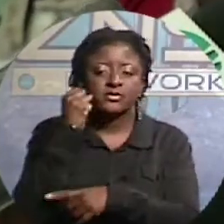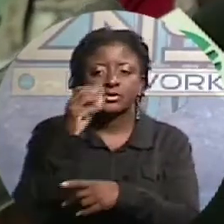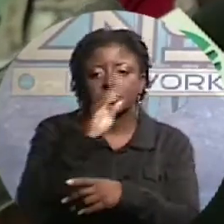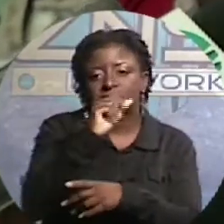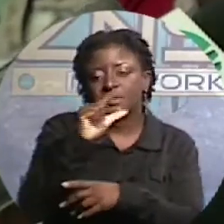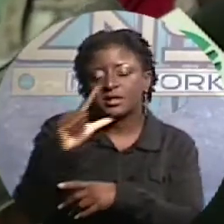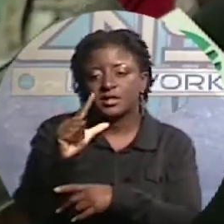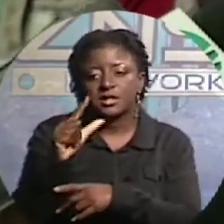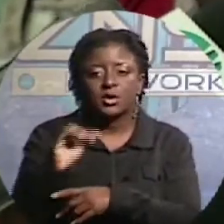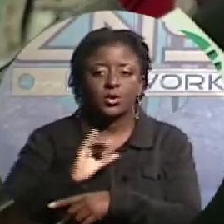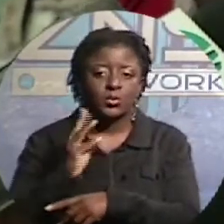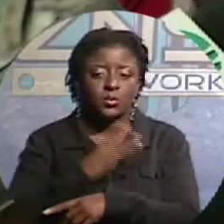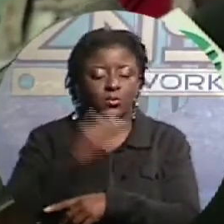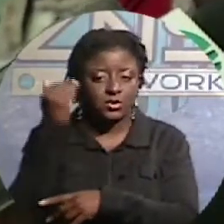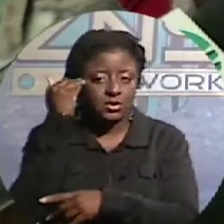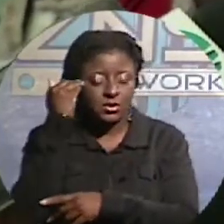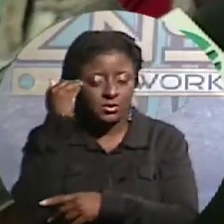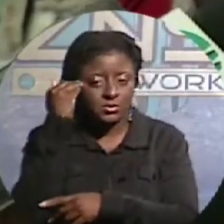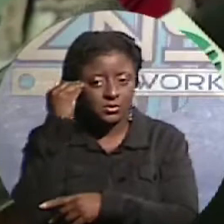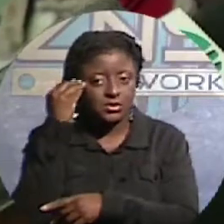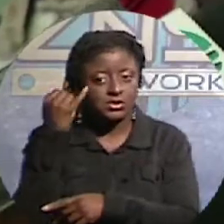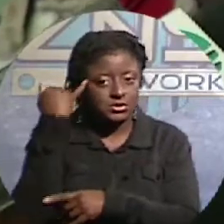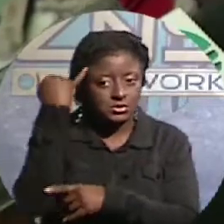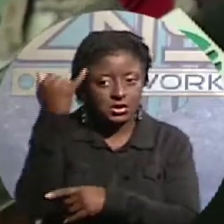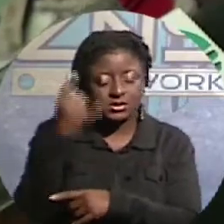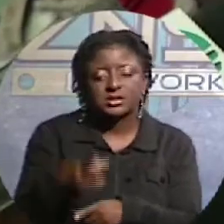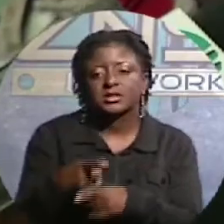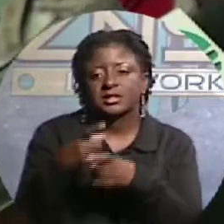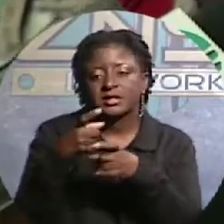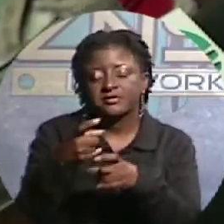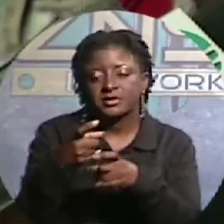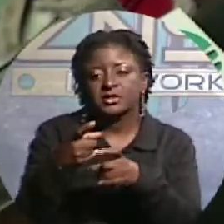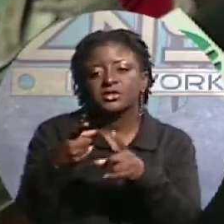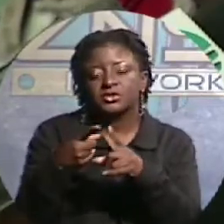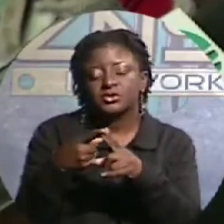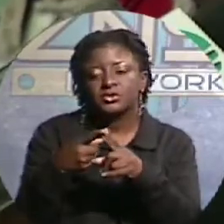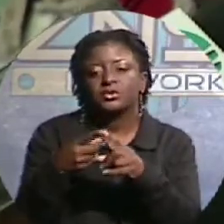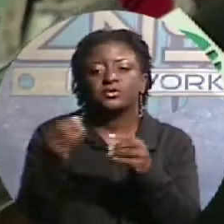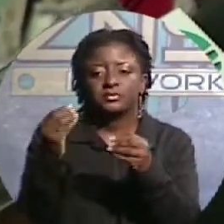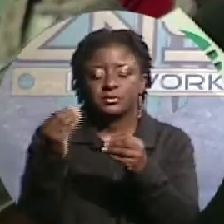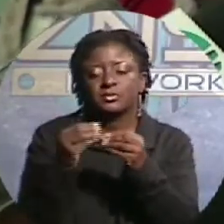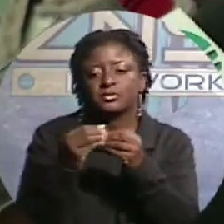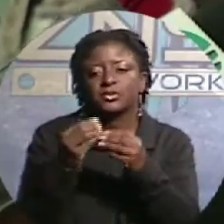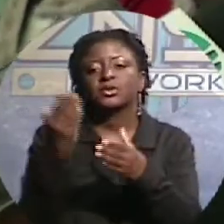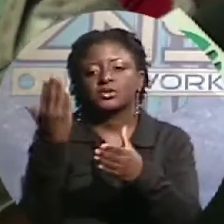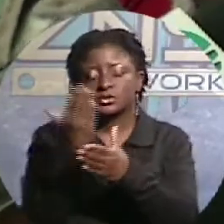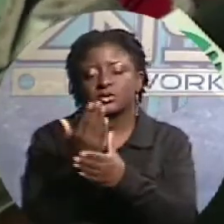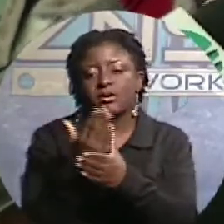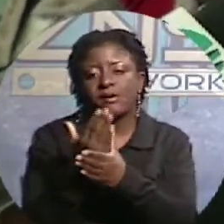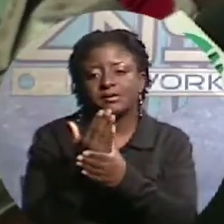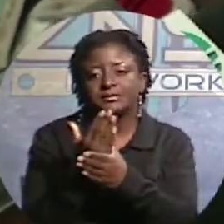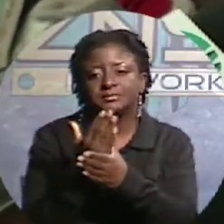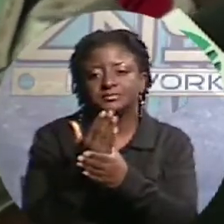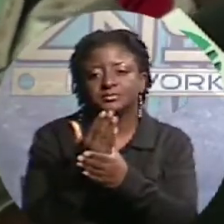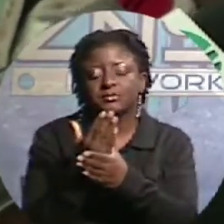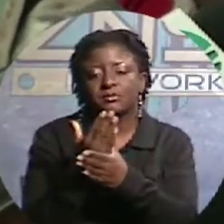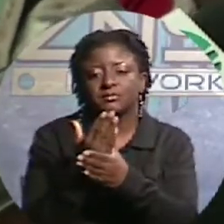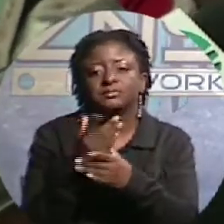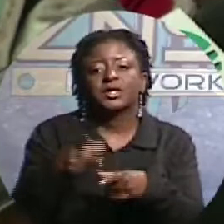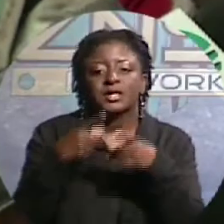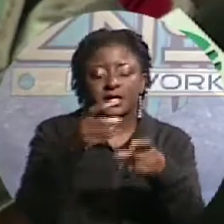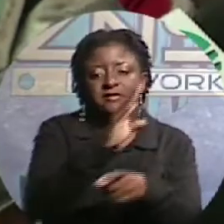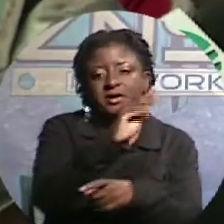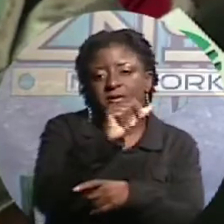has been made at the highest levels to further curtail the discretion of justices to grant bail. This is healthy